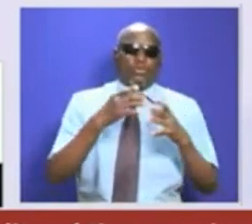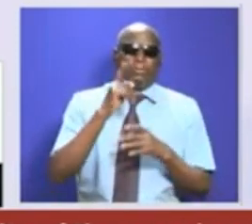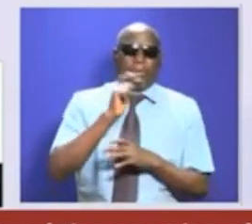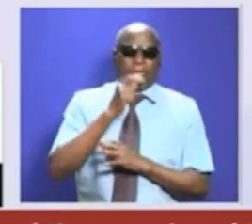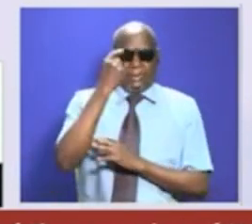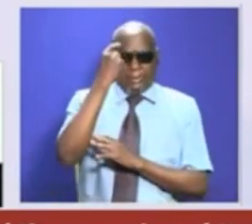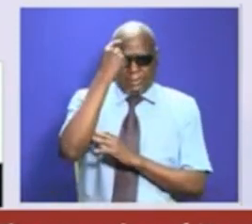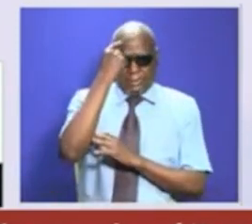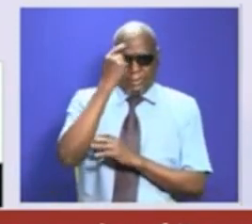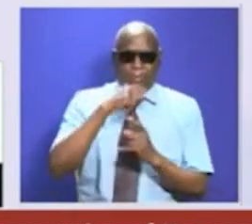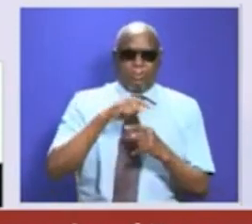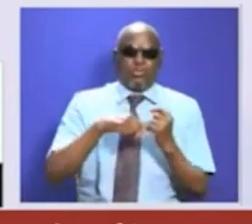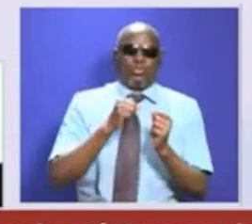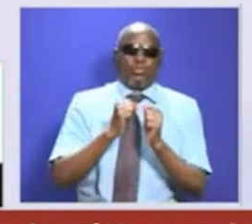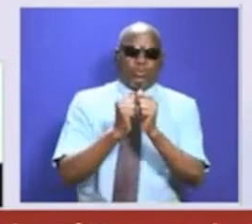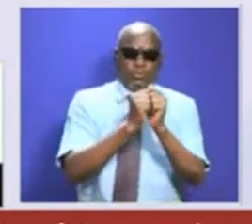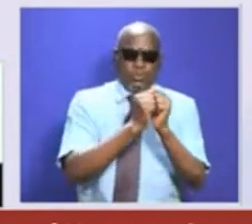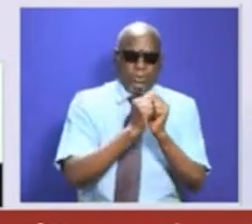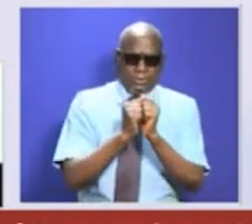about